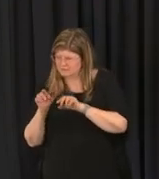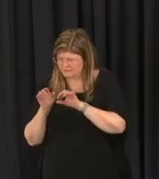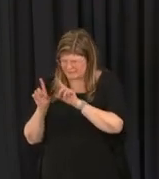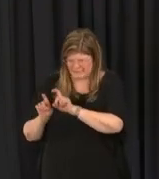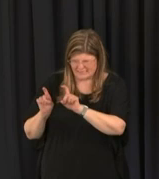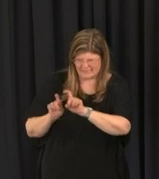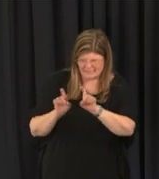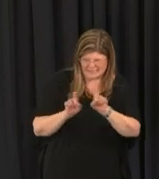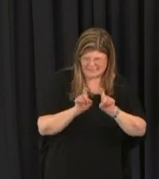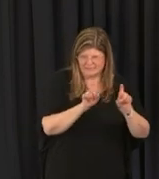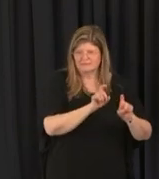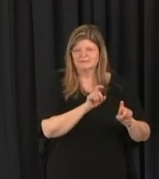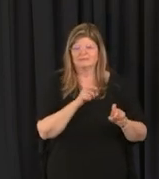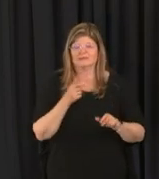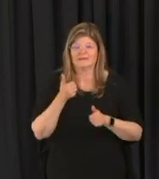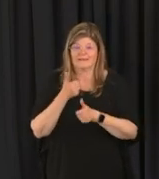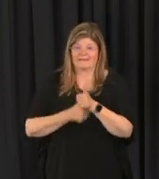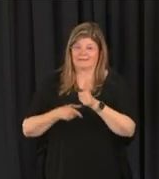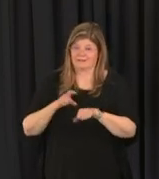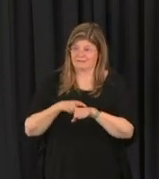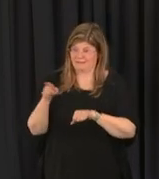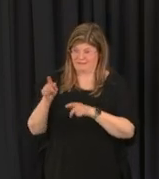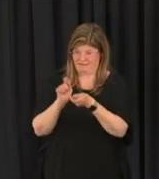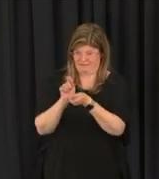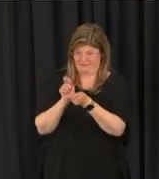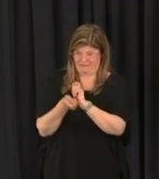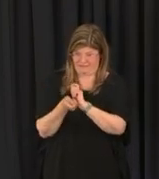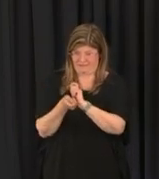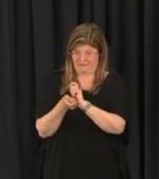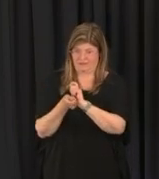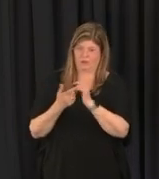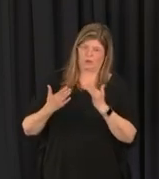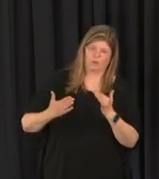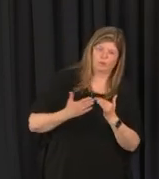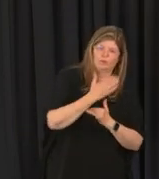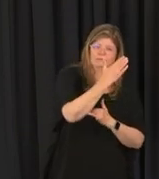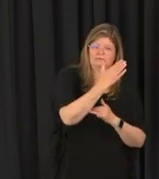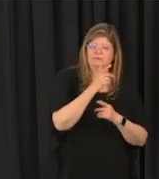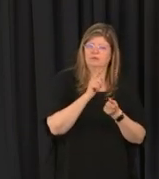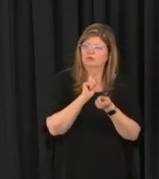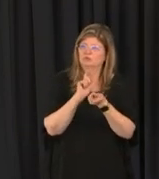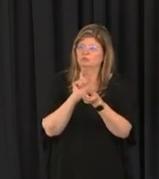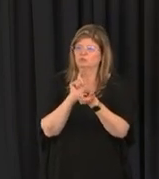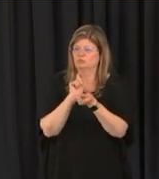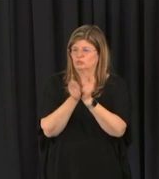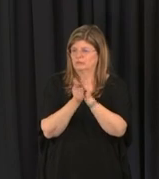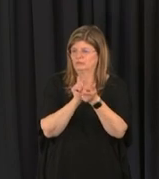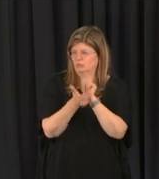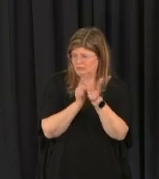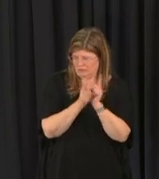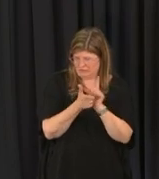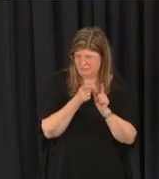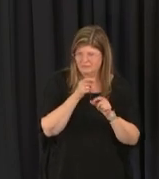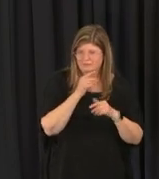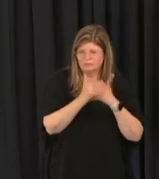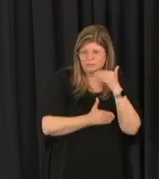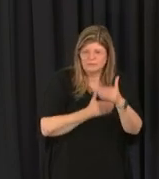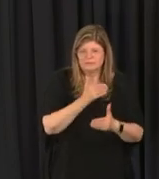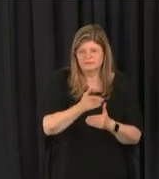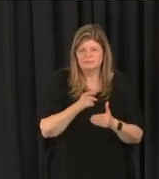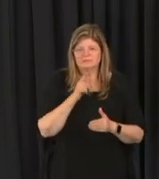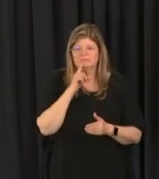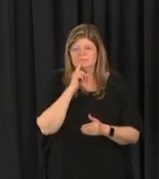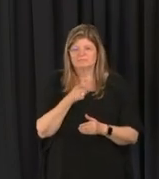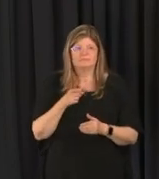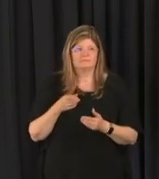used, because every time you change any word, then it has to go through the translation process for all of the subsequent languages. But it is a high priority for